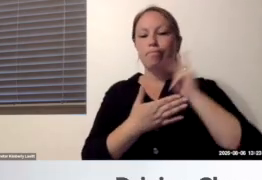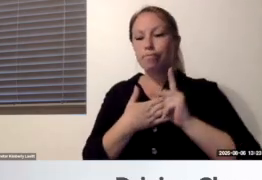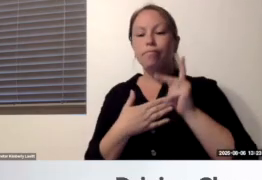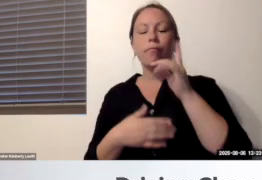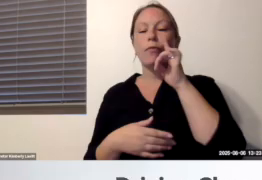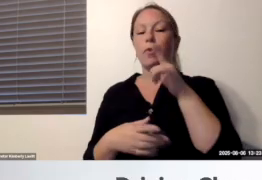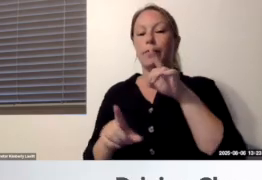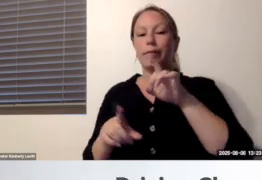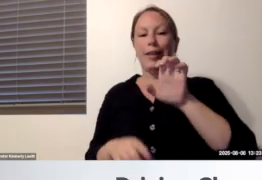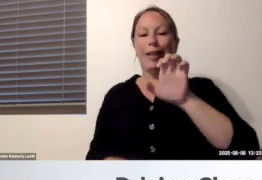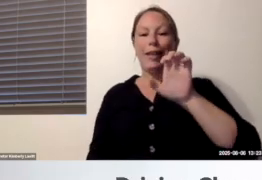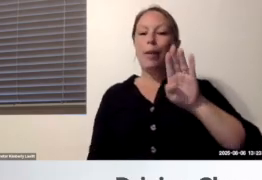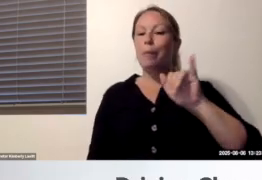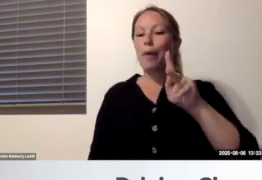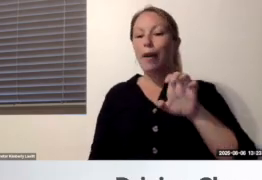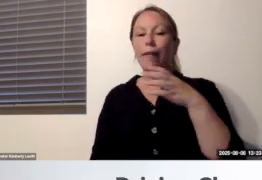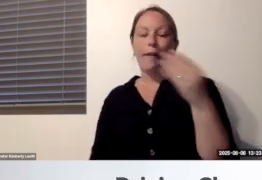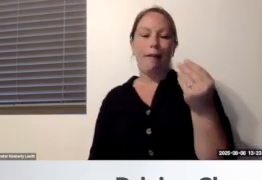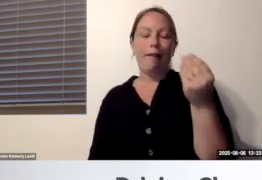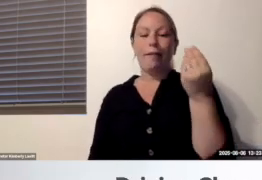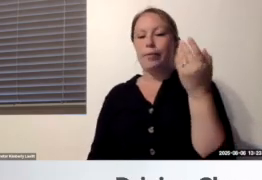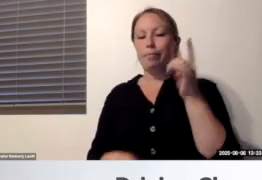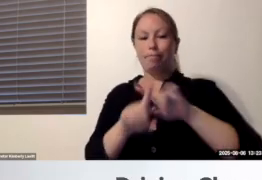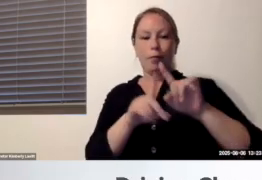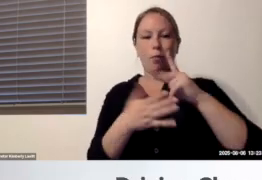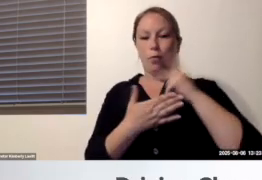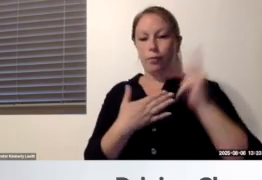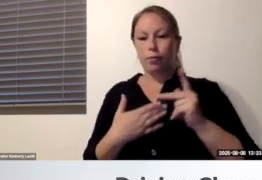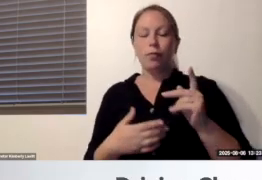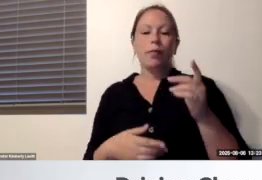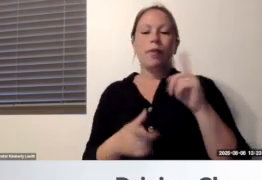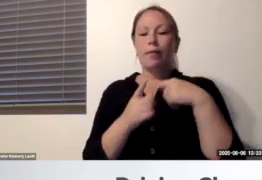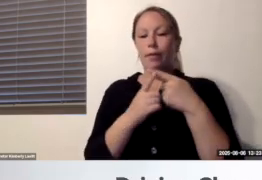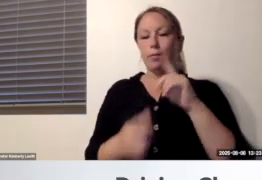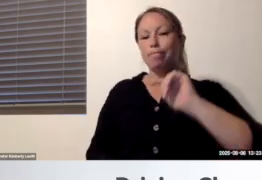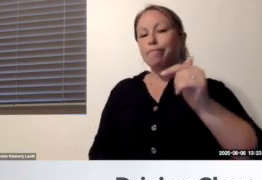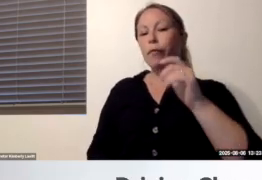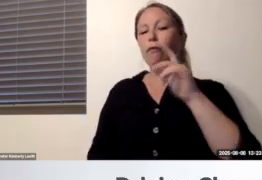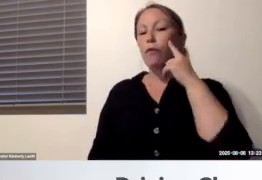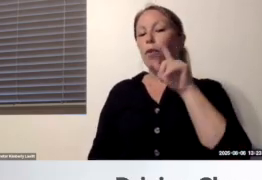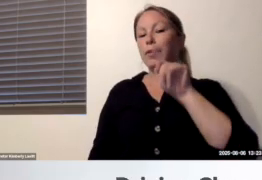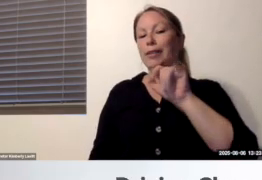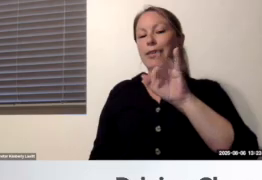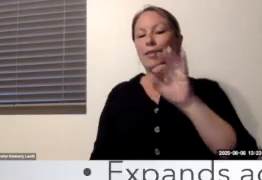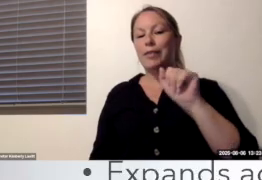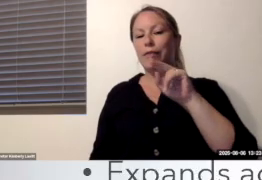ZAP. I'll now turn it over to my colleague Tiffany to present an update on the Driving Clean Assistance Program.